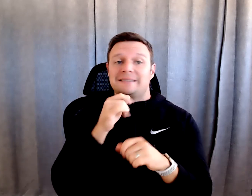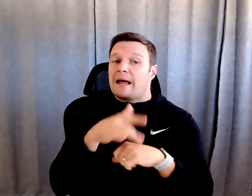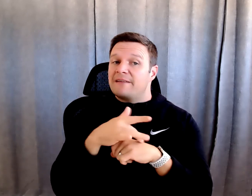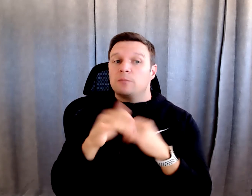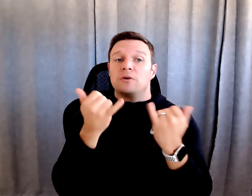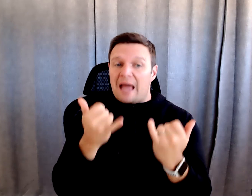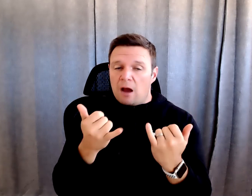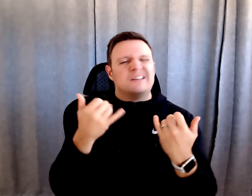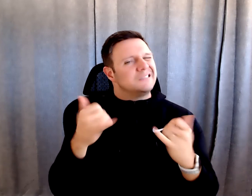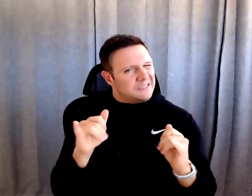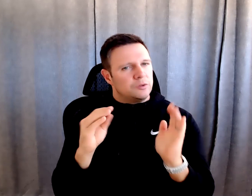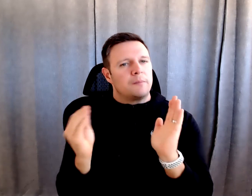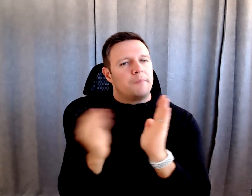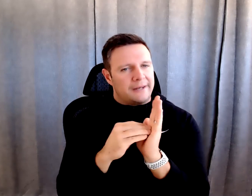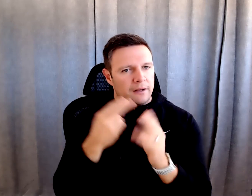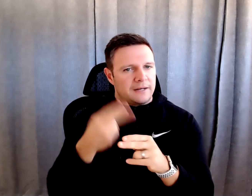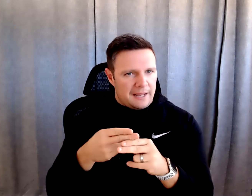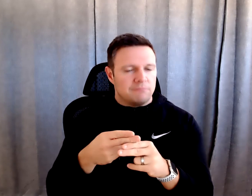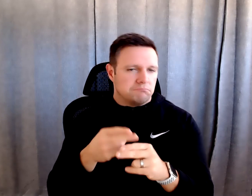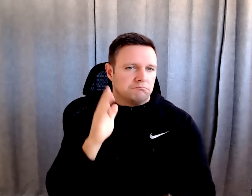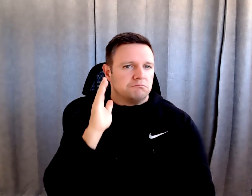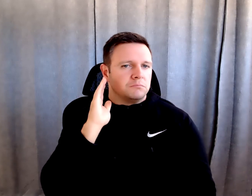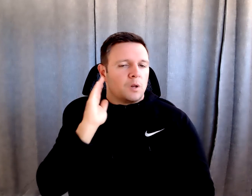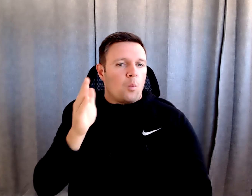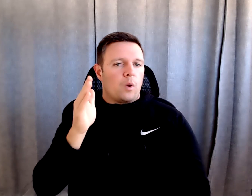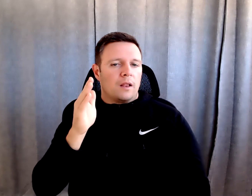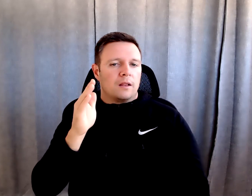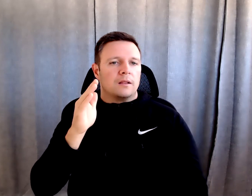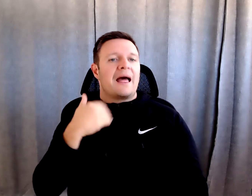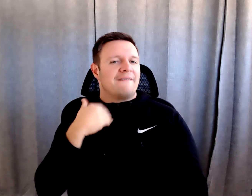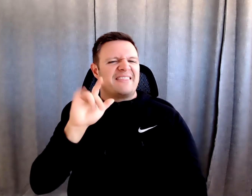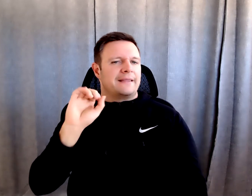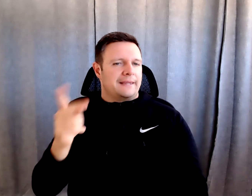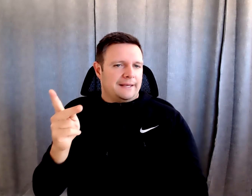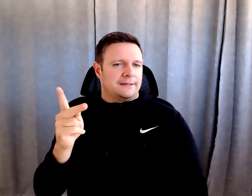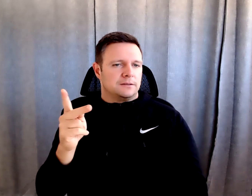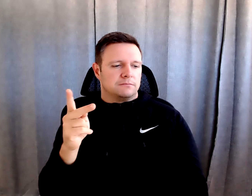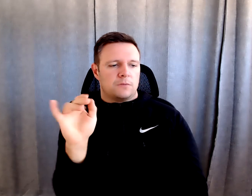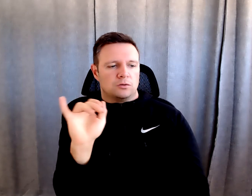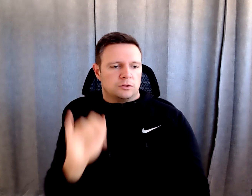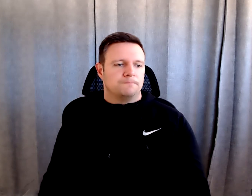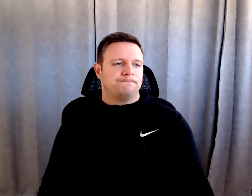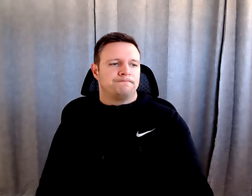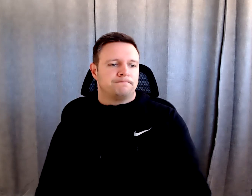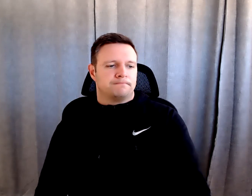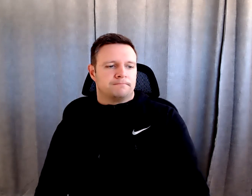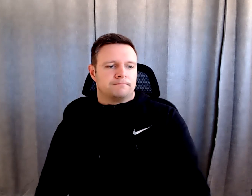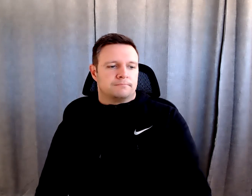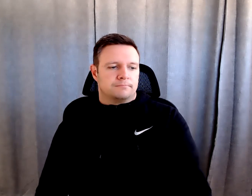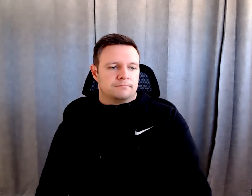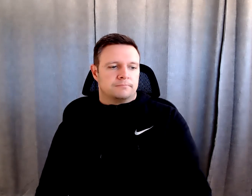can still put your name on a wait list. And we will have the link to that available on that same Tech Loans page.